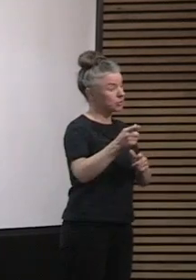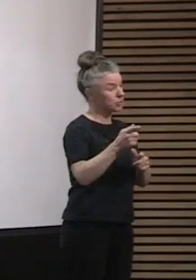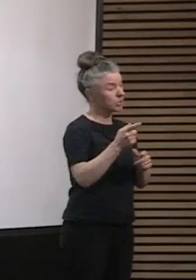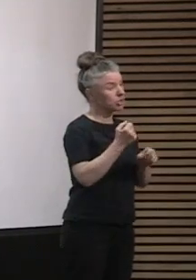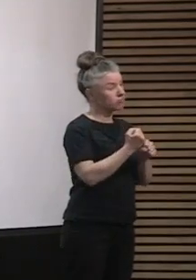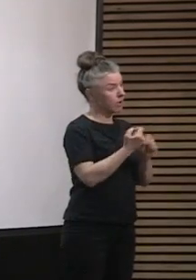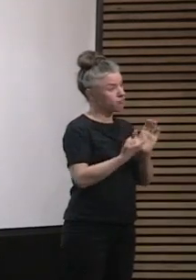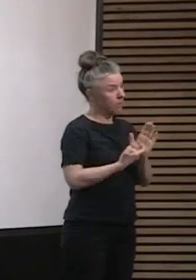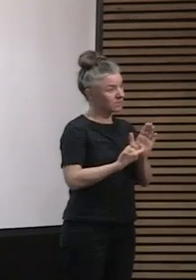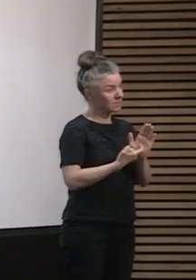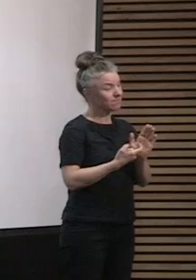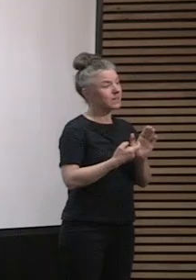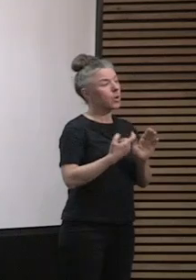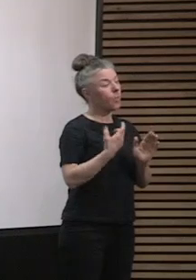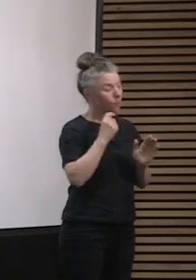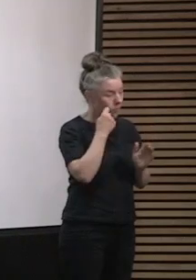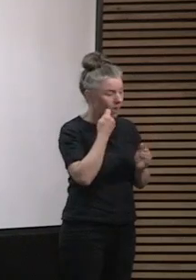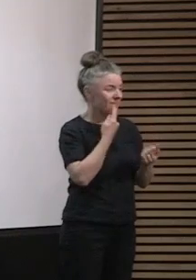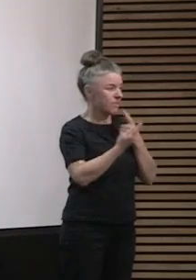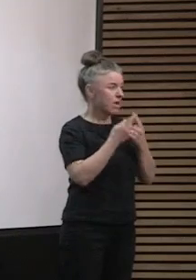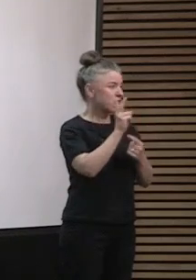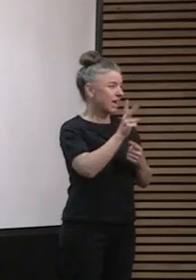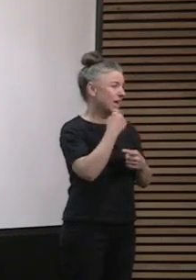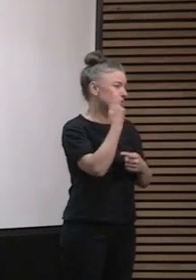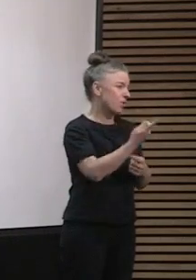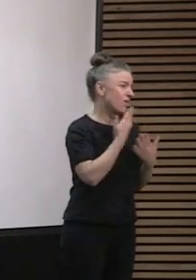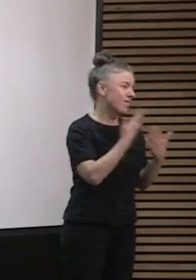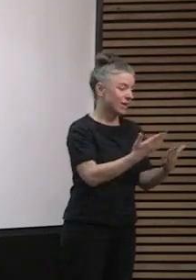take the podium, and we will have another update tomorrow. Thank you, everyone.